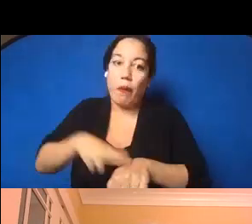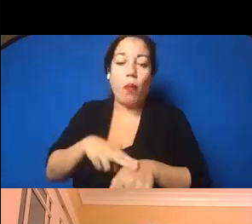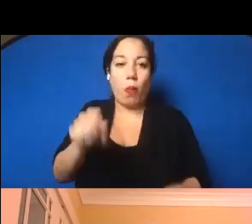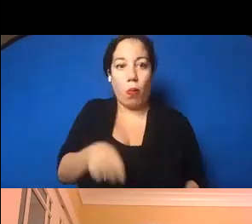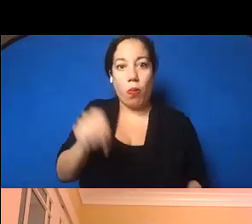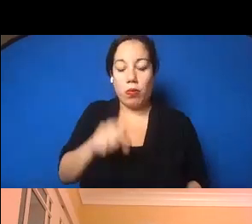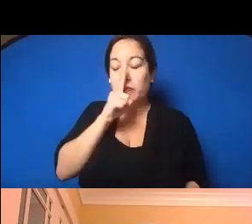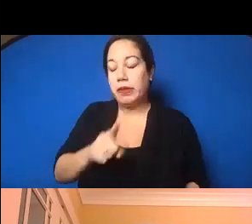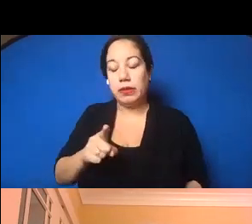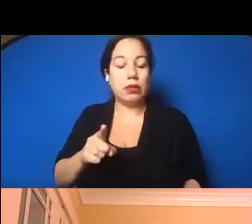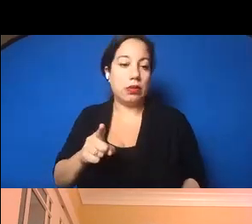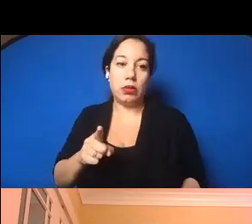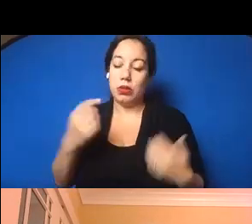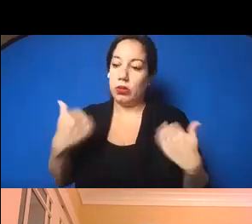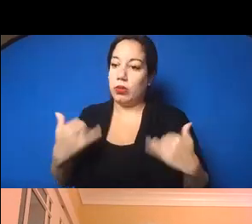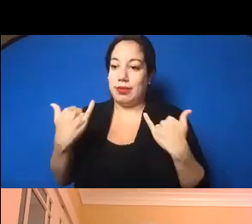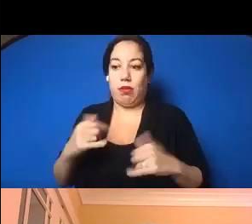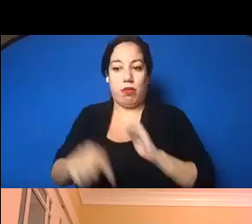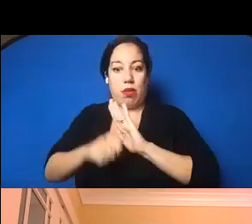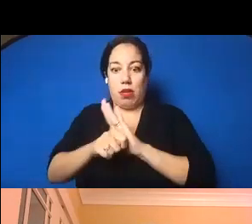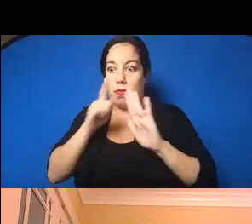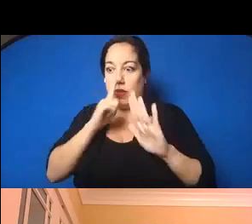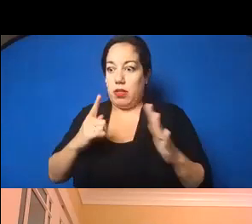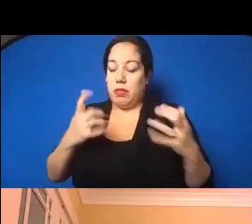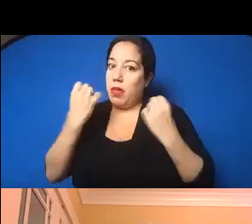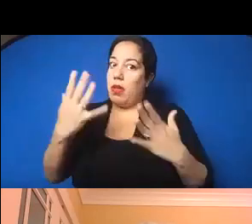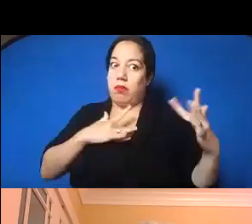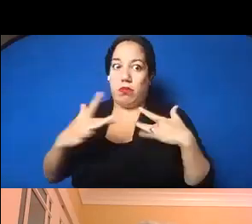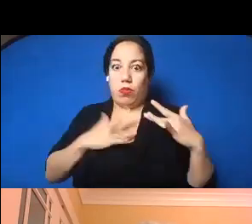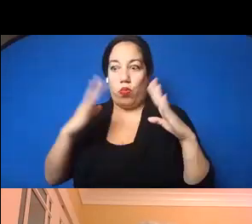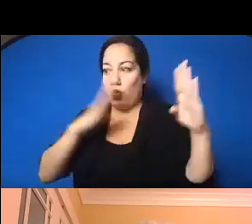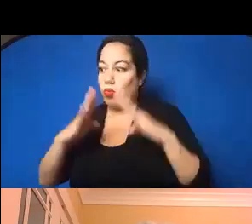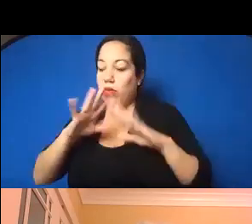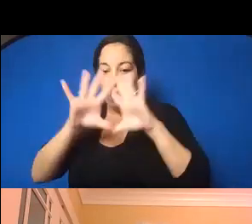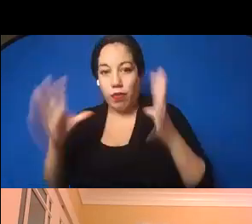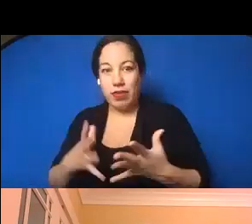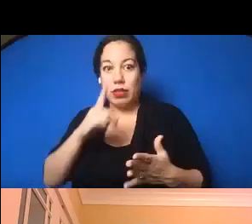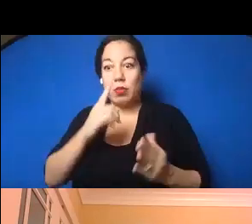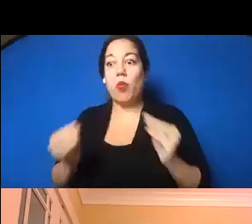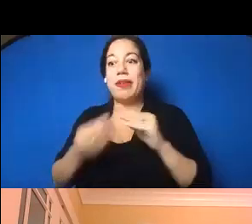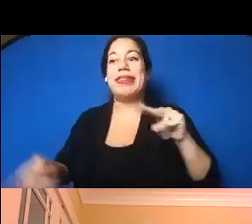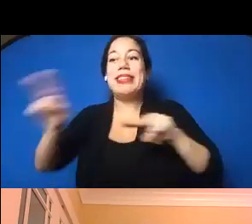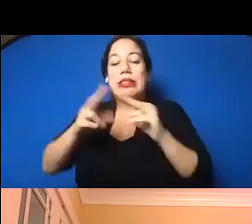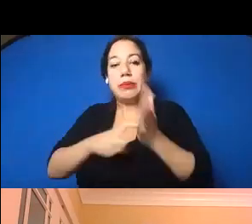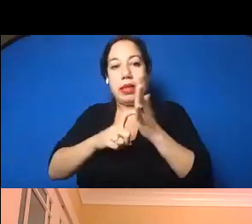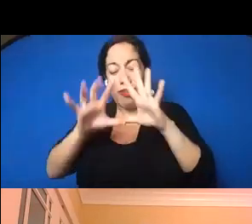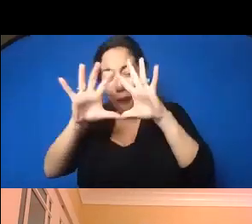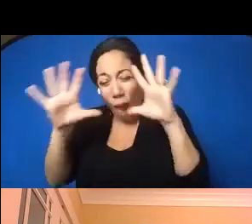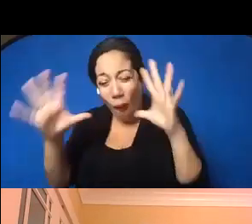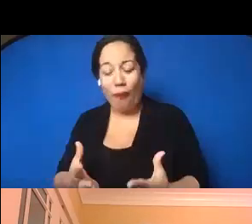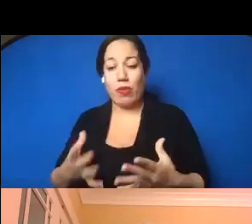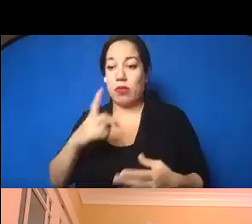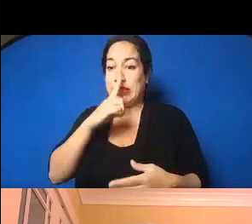incredibly worrisome time all over the world. And because of that, there's an increased demand all over the world. And we're talking